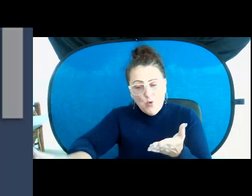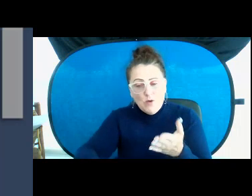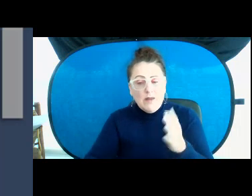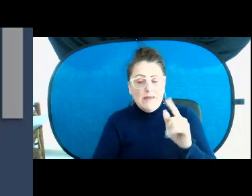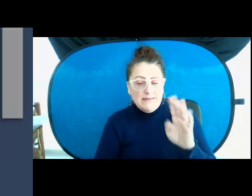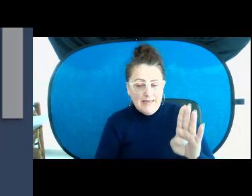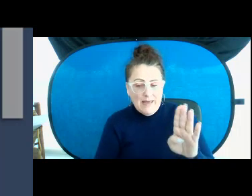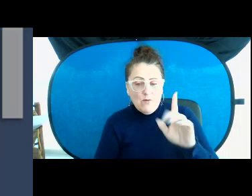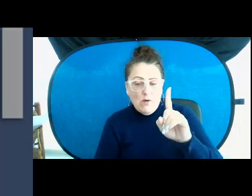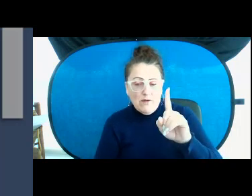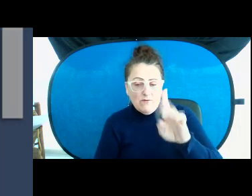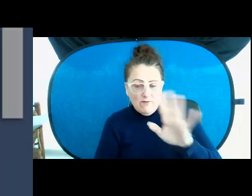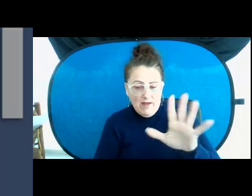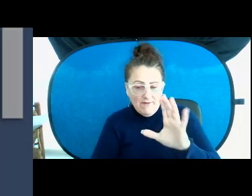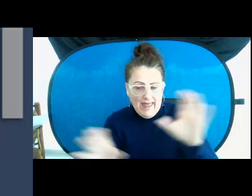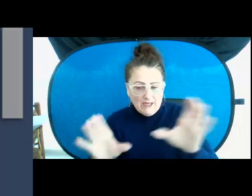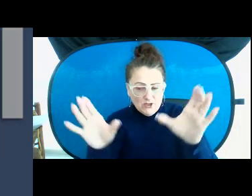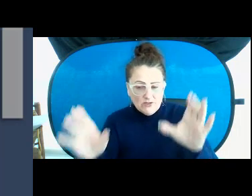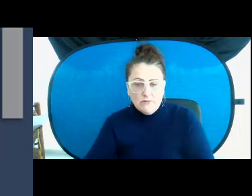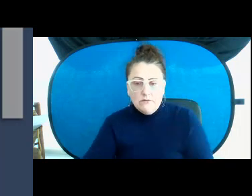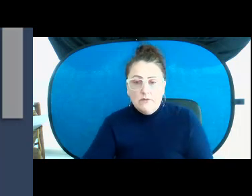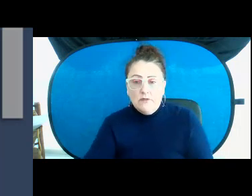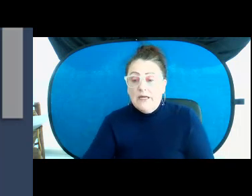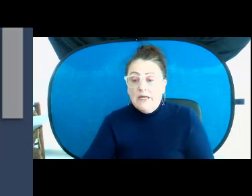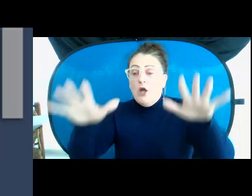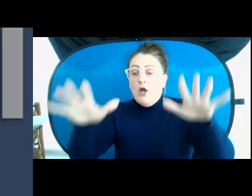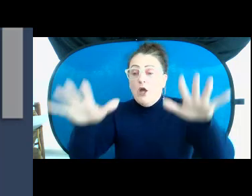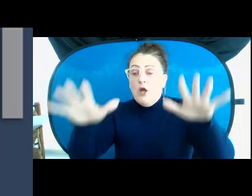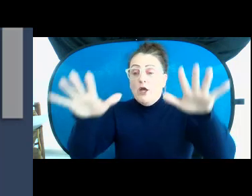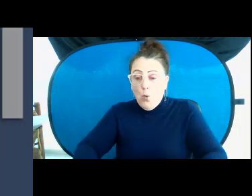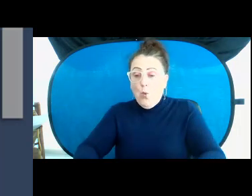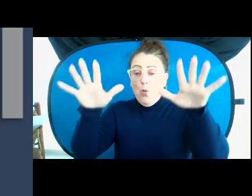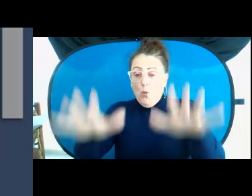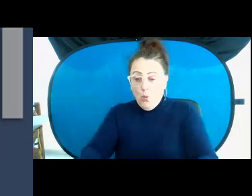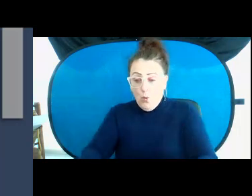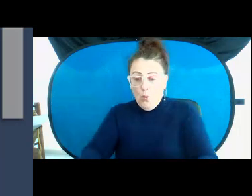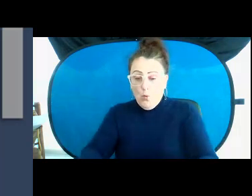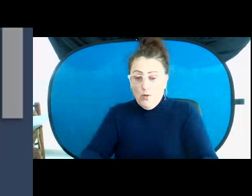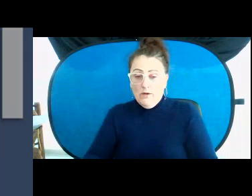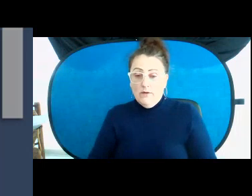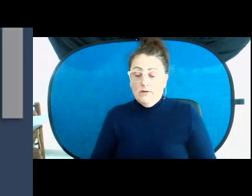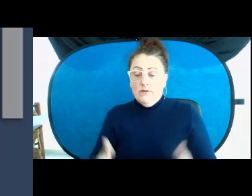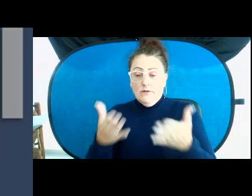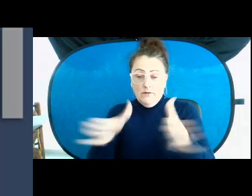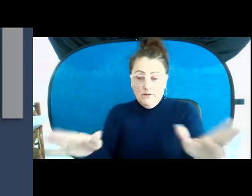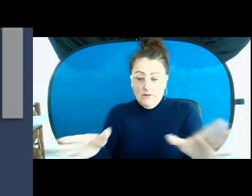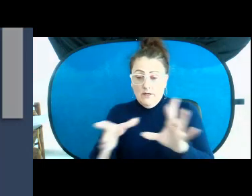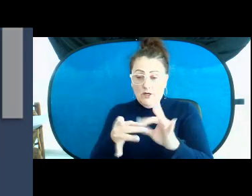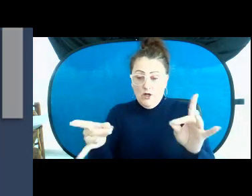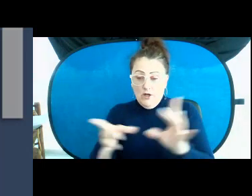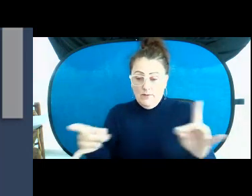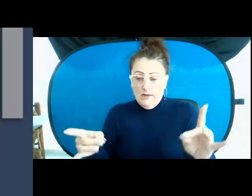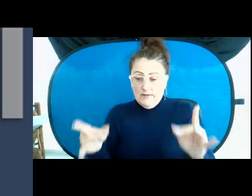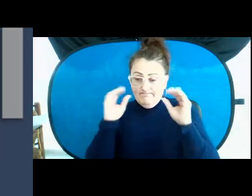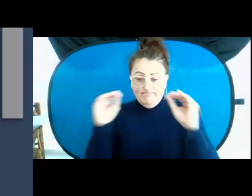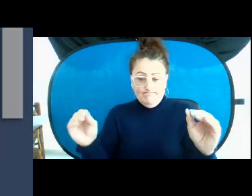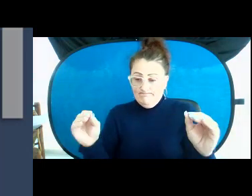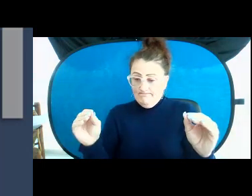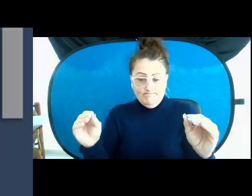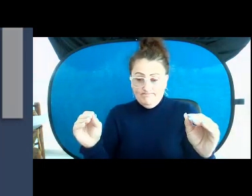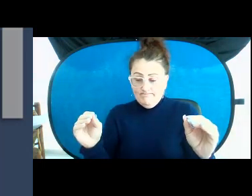tab 145 action. All right, thank you, Kenneth. Any public comment? There is no public comment. Thank you. Thank